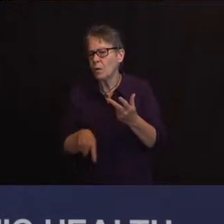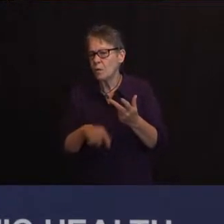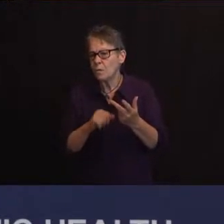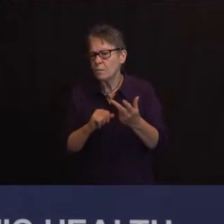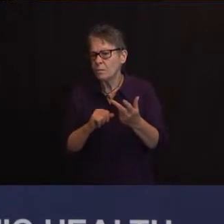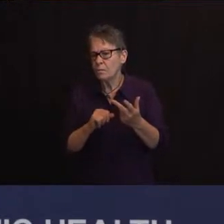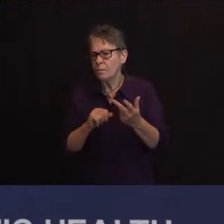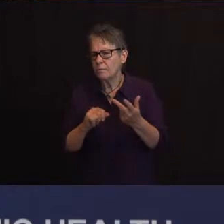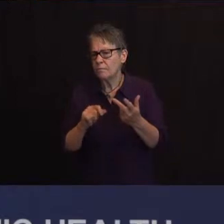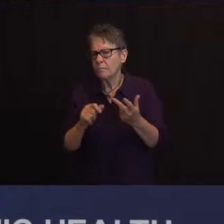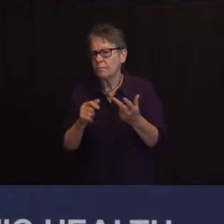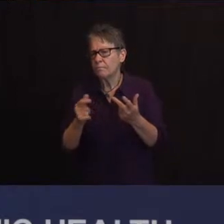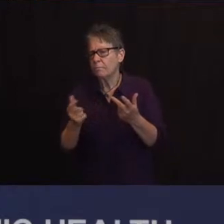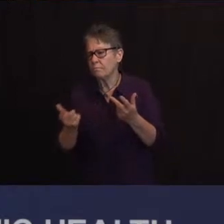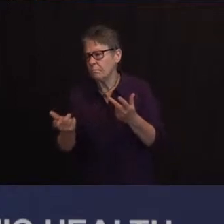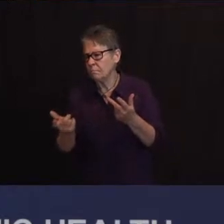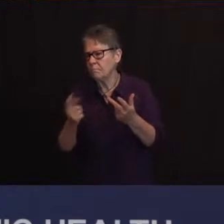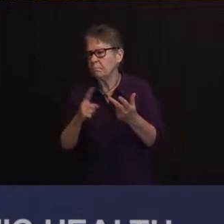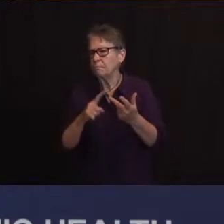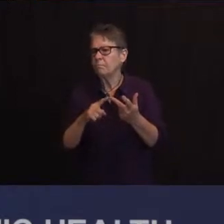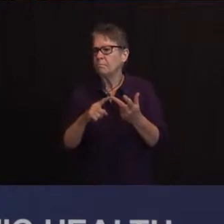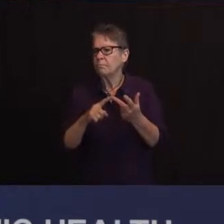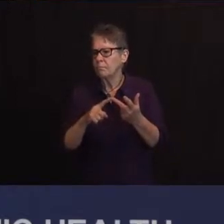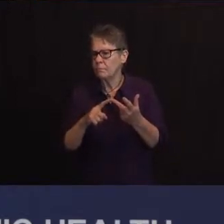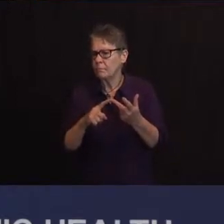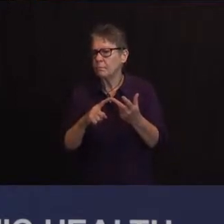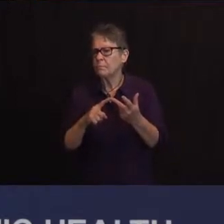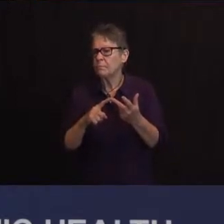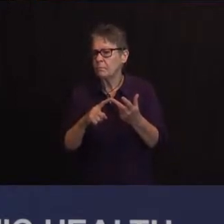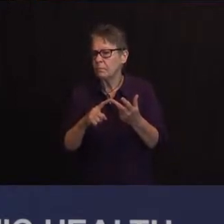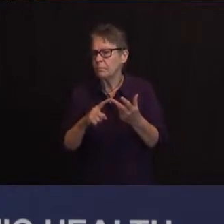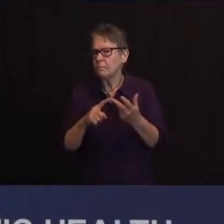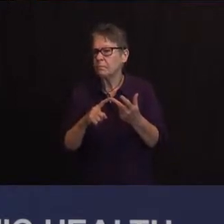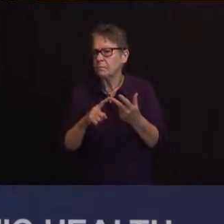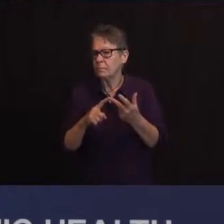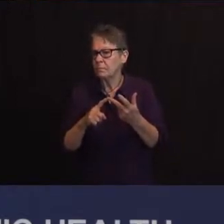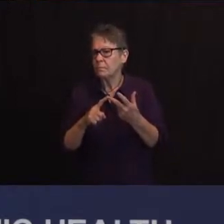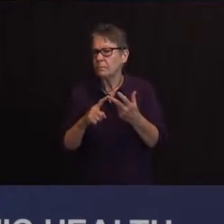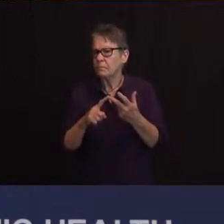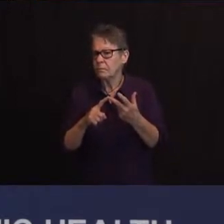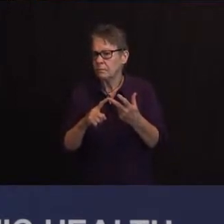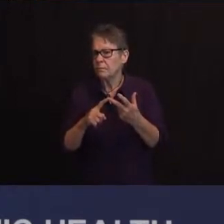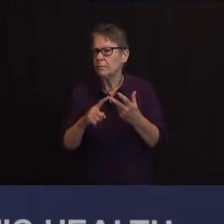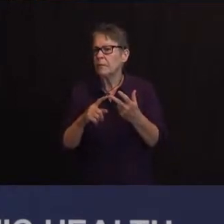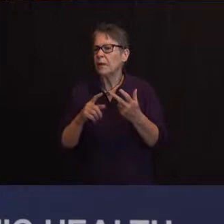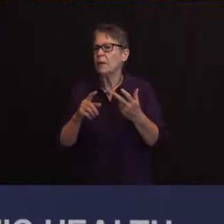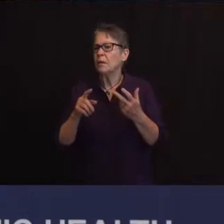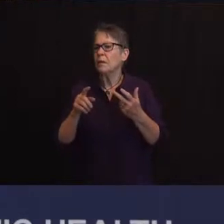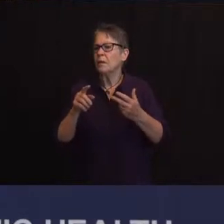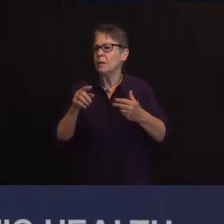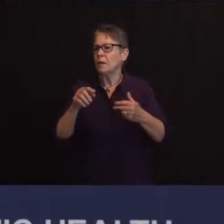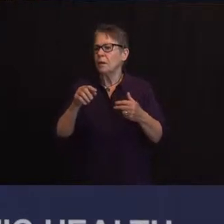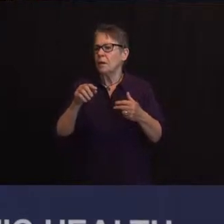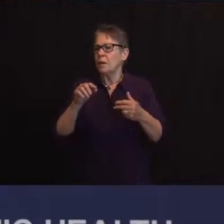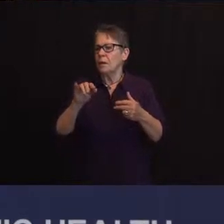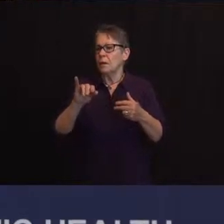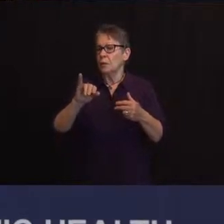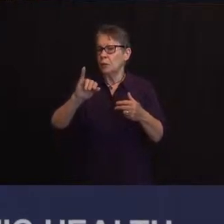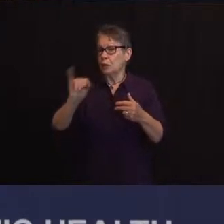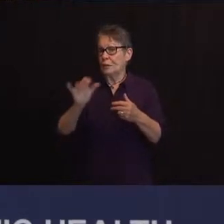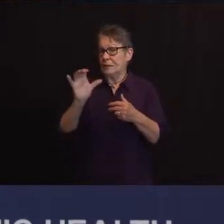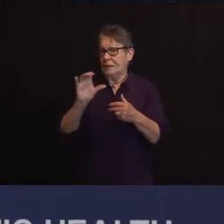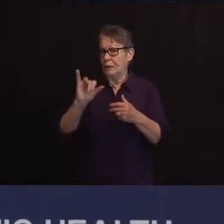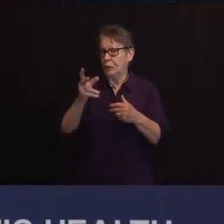at, I guess it's NJPBS now. What do you think of Jersey City reopening with its